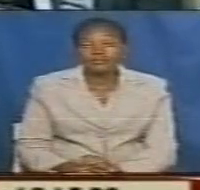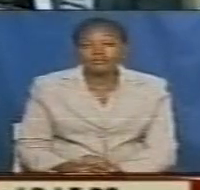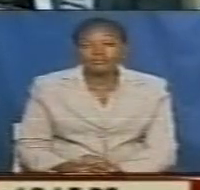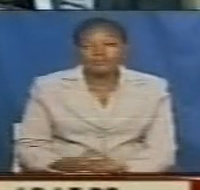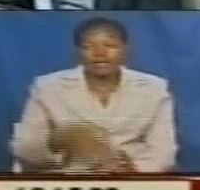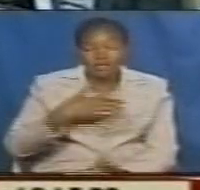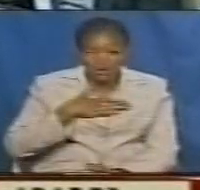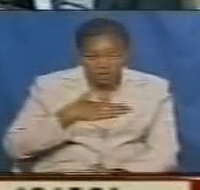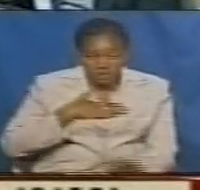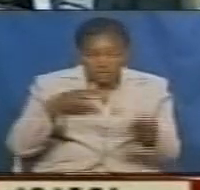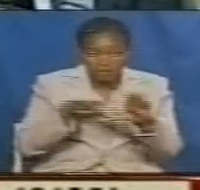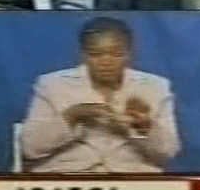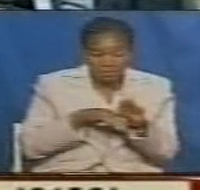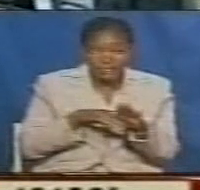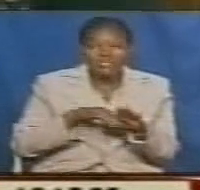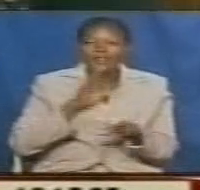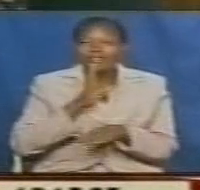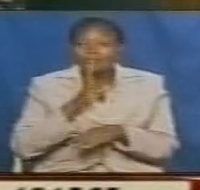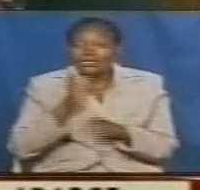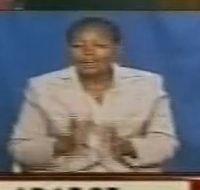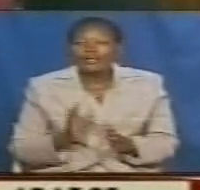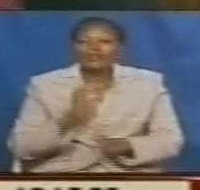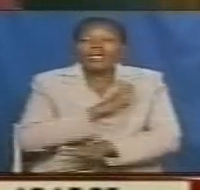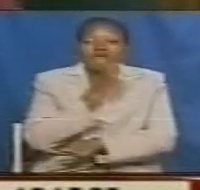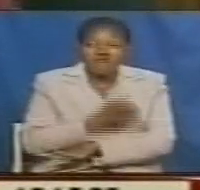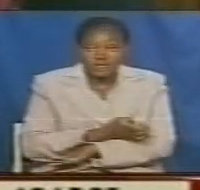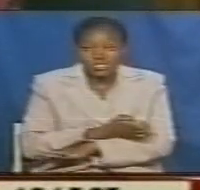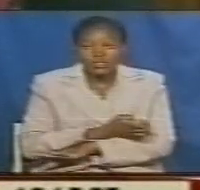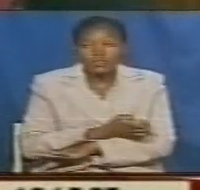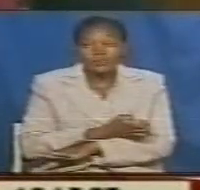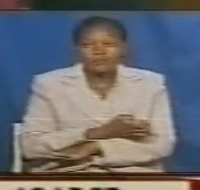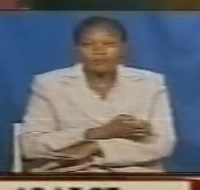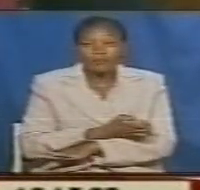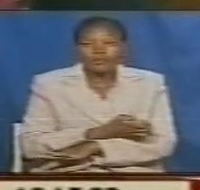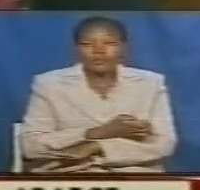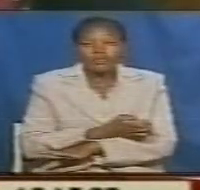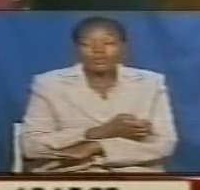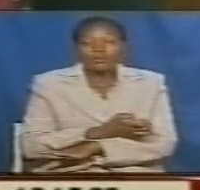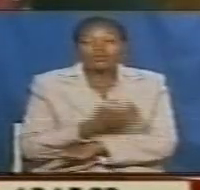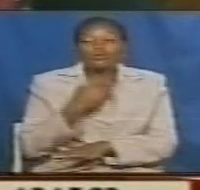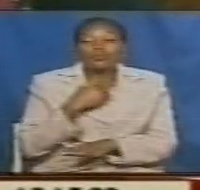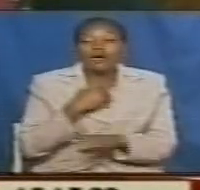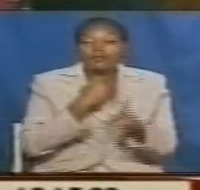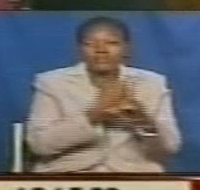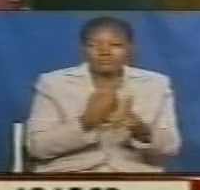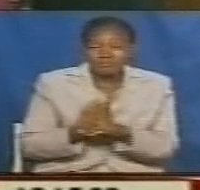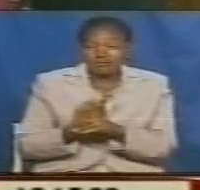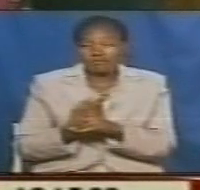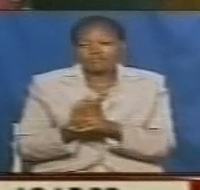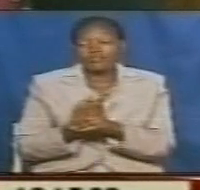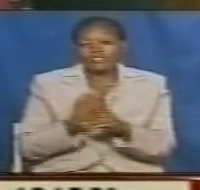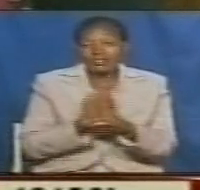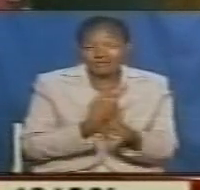Honorable members, the Speaker's efforts to contain the escalation of differences were